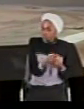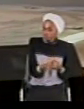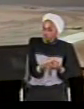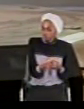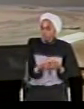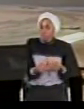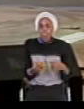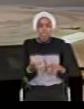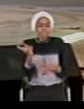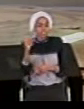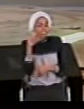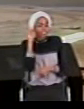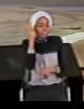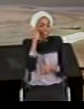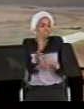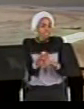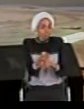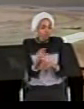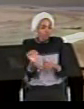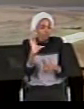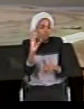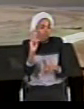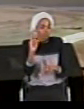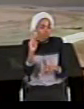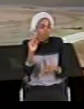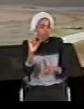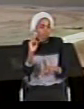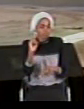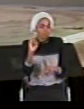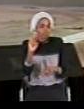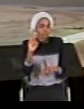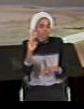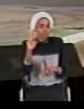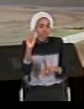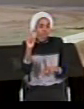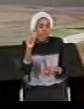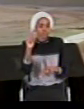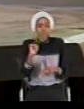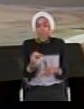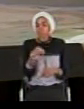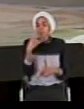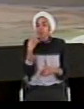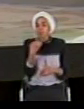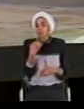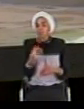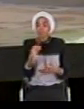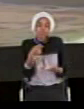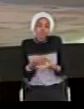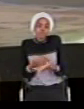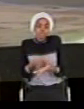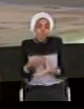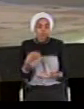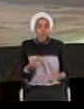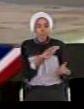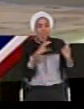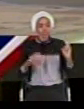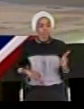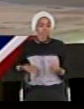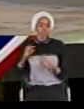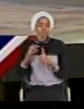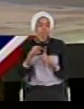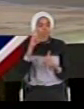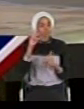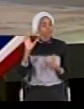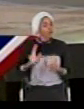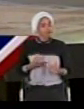Our conservation of the gospel of Christ. Number three now, our commitment to